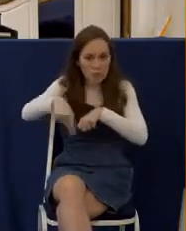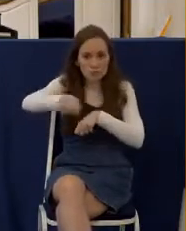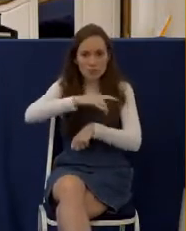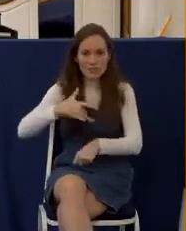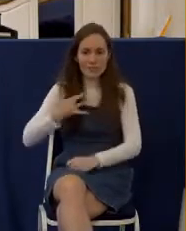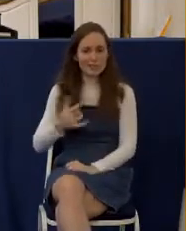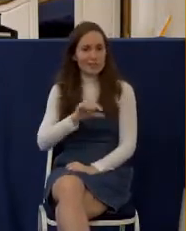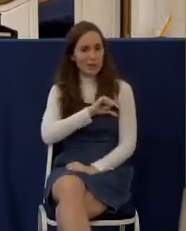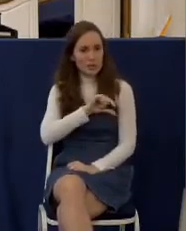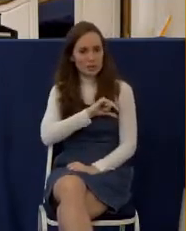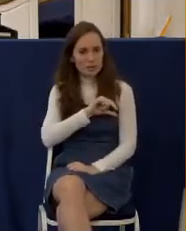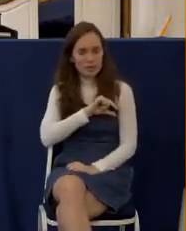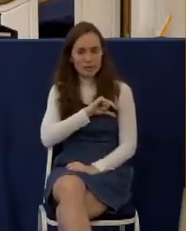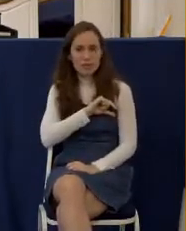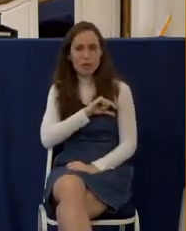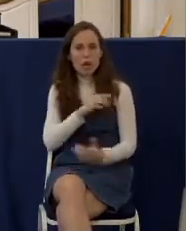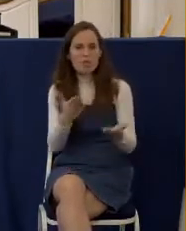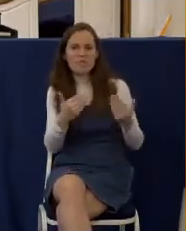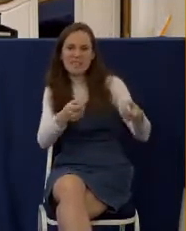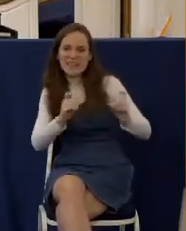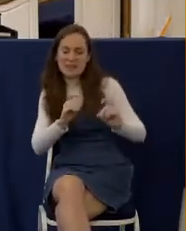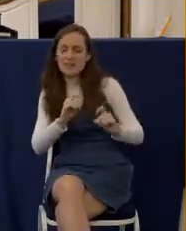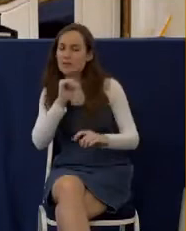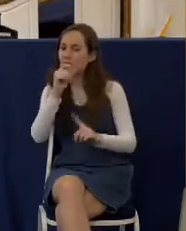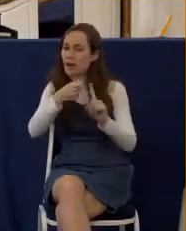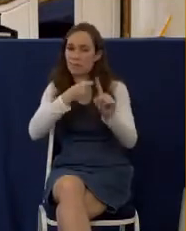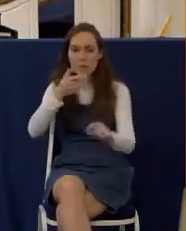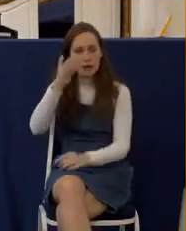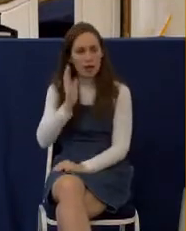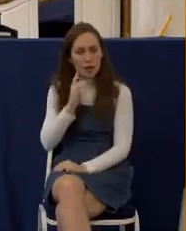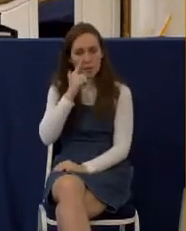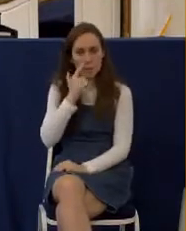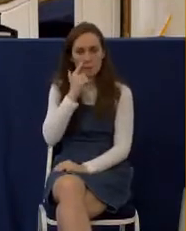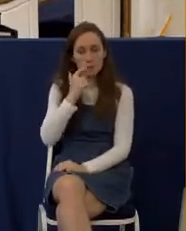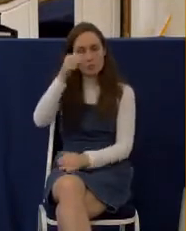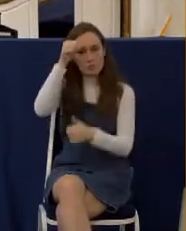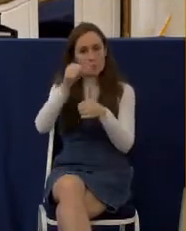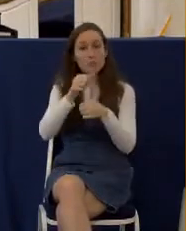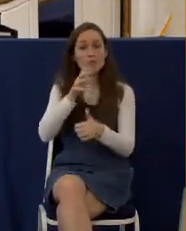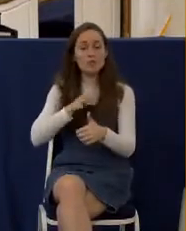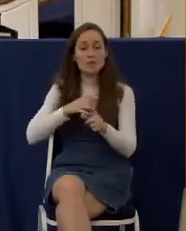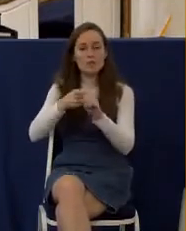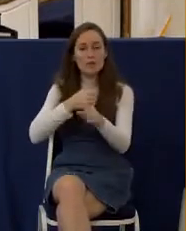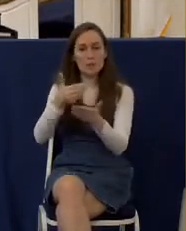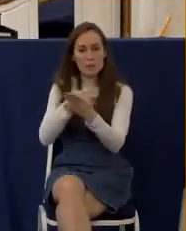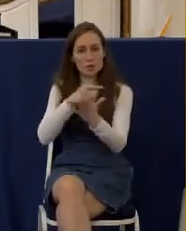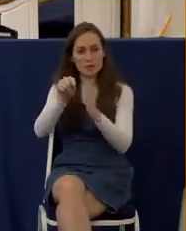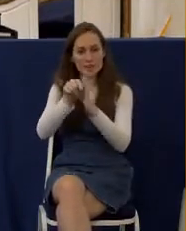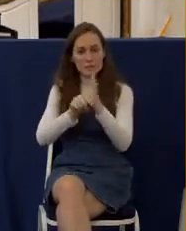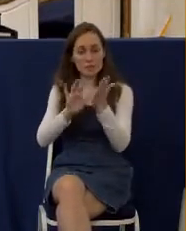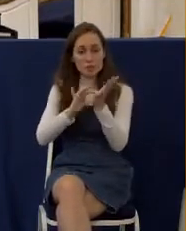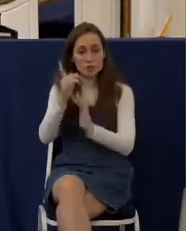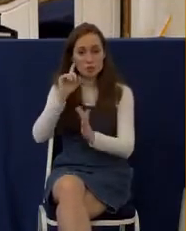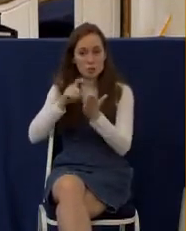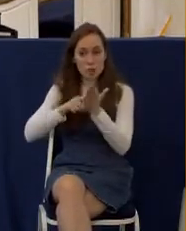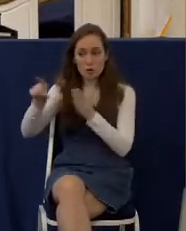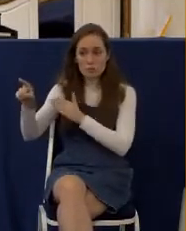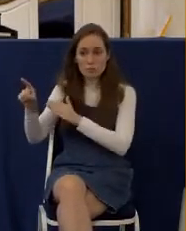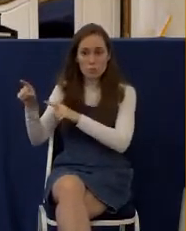that's just not of God. Remember the woman in the New Testament? Jesus saw her come to the temple and she gave her last two